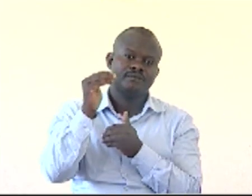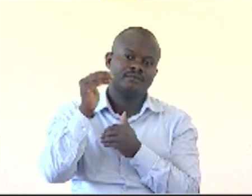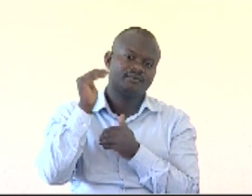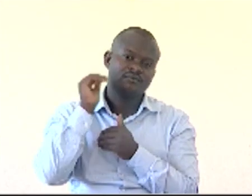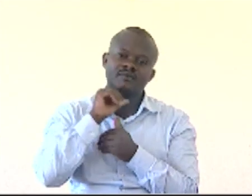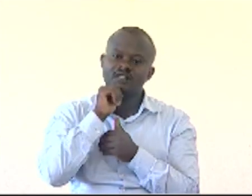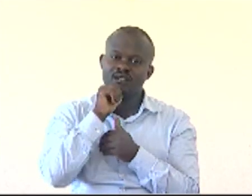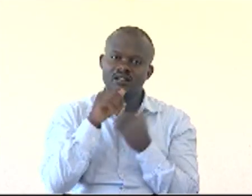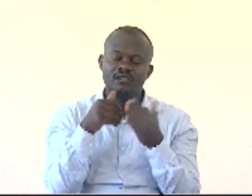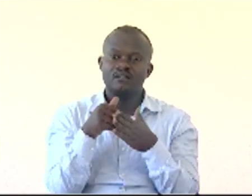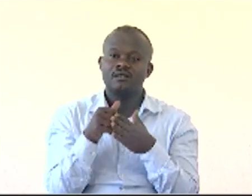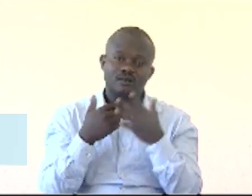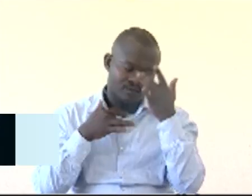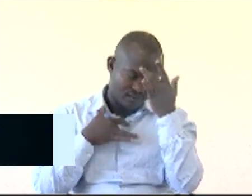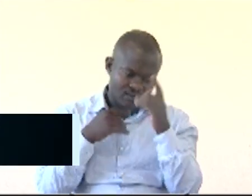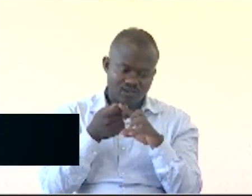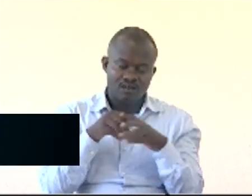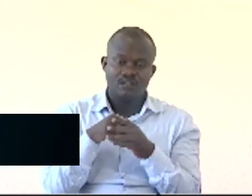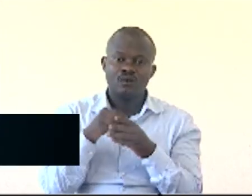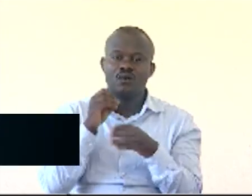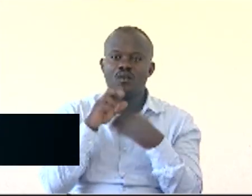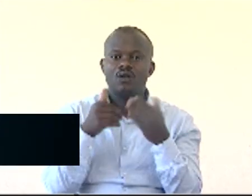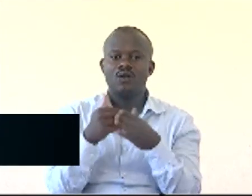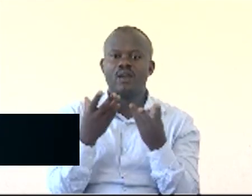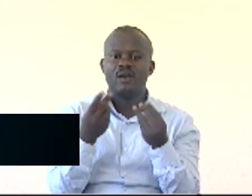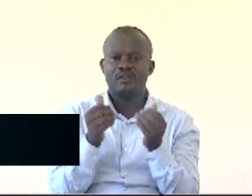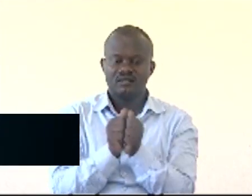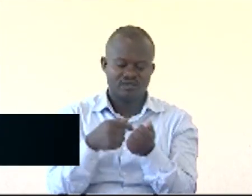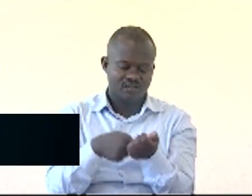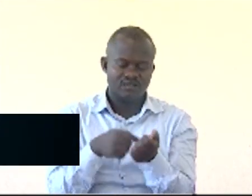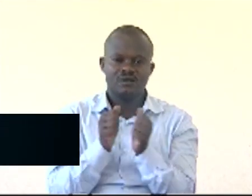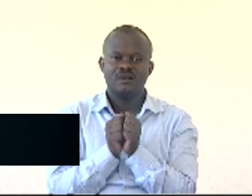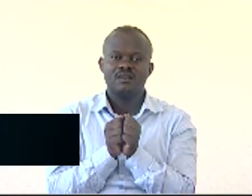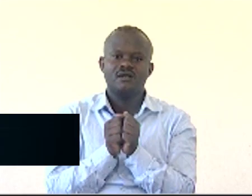you don't suffer from the disease or you are easily treated.